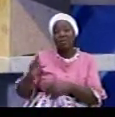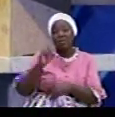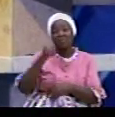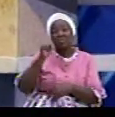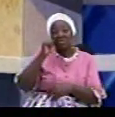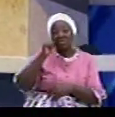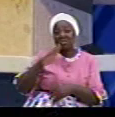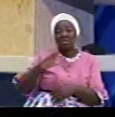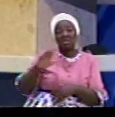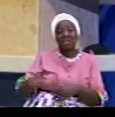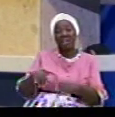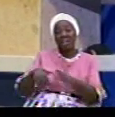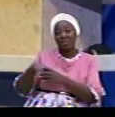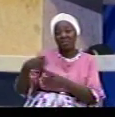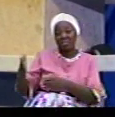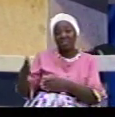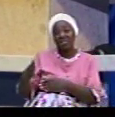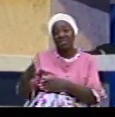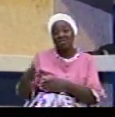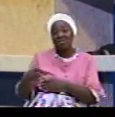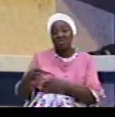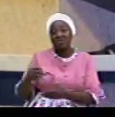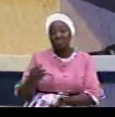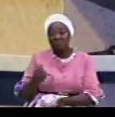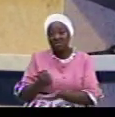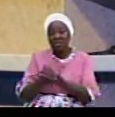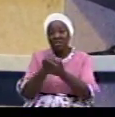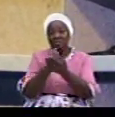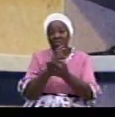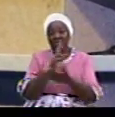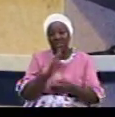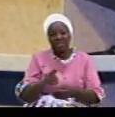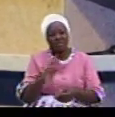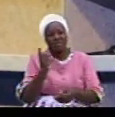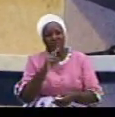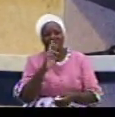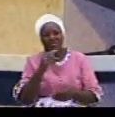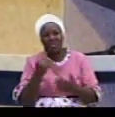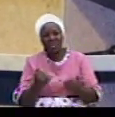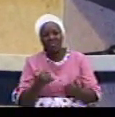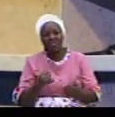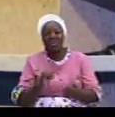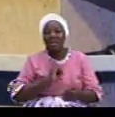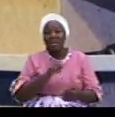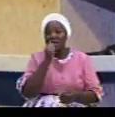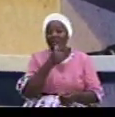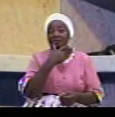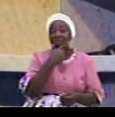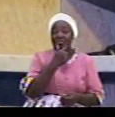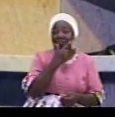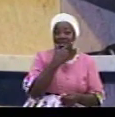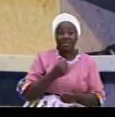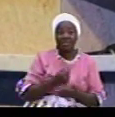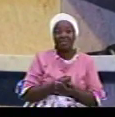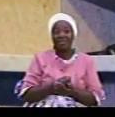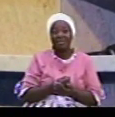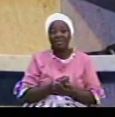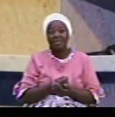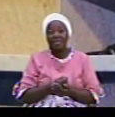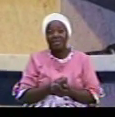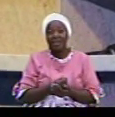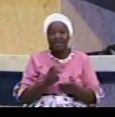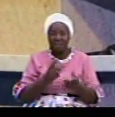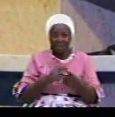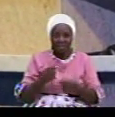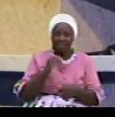there, phoned him, phoned her. What are you now? I'm pretending, saying, I'm in the house already. He's outside,